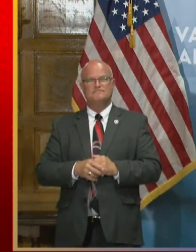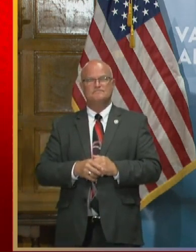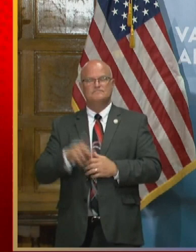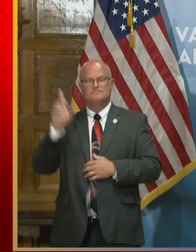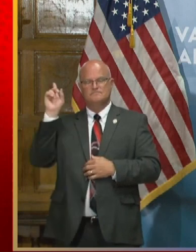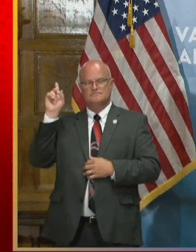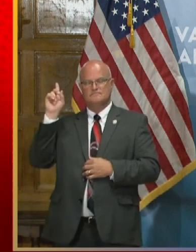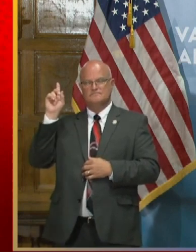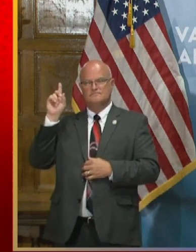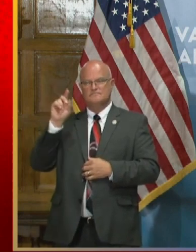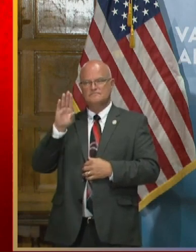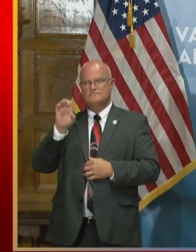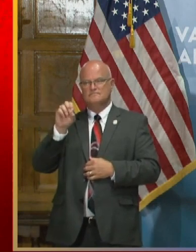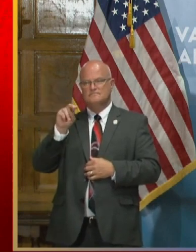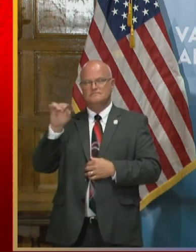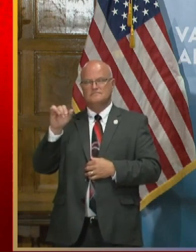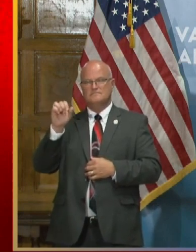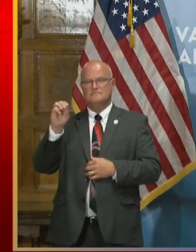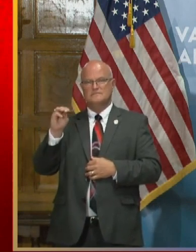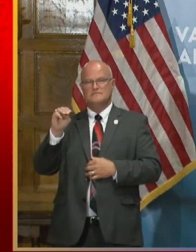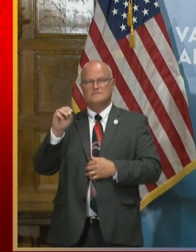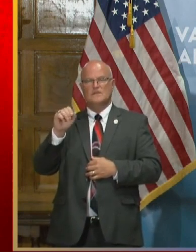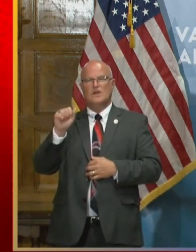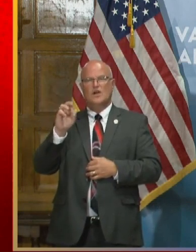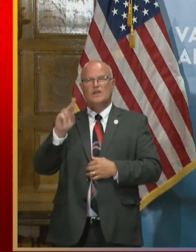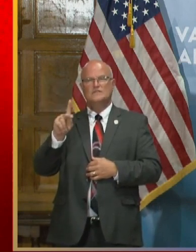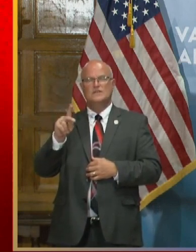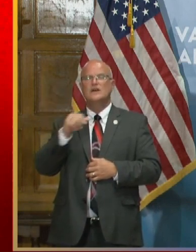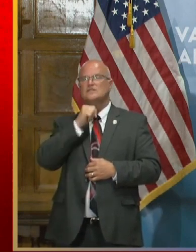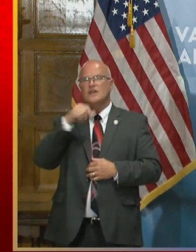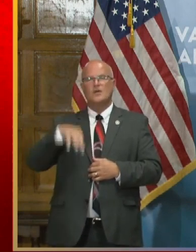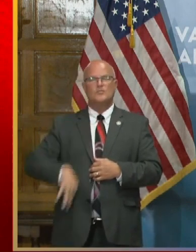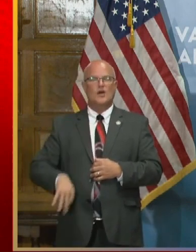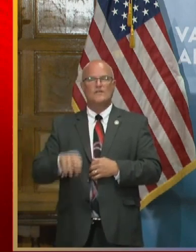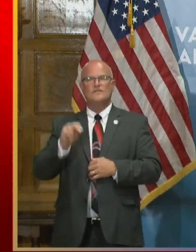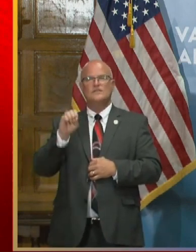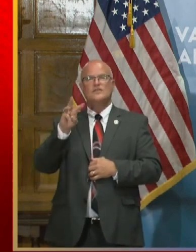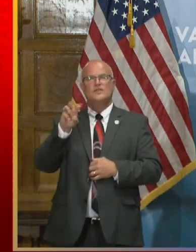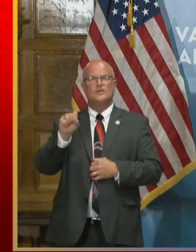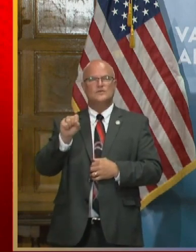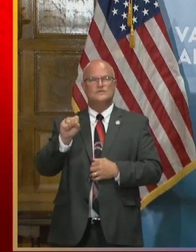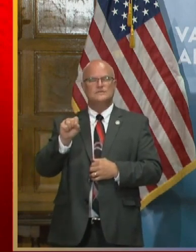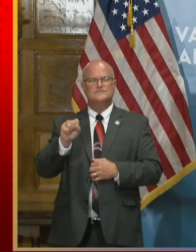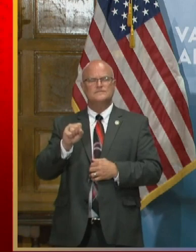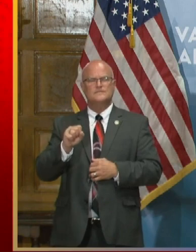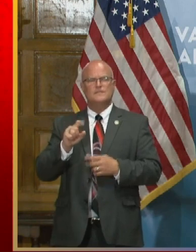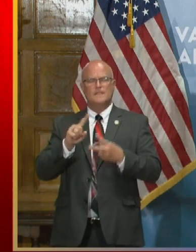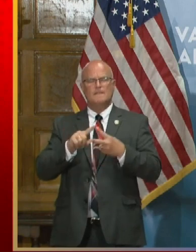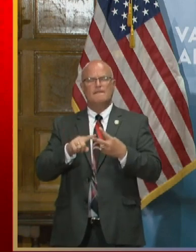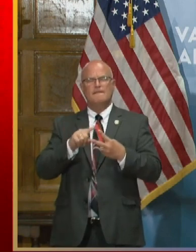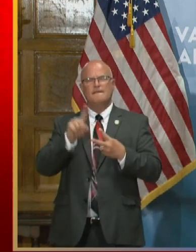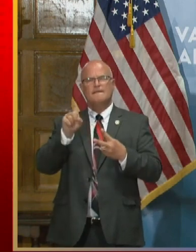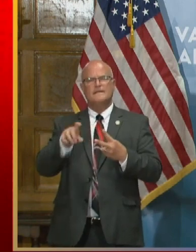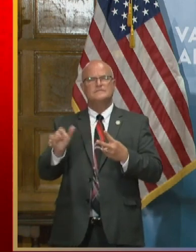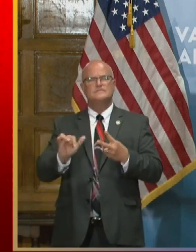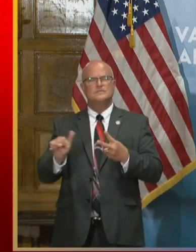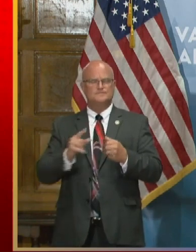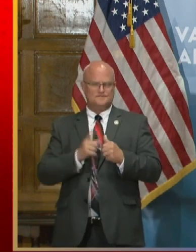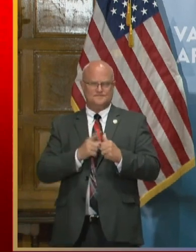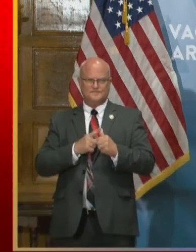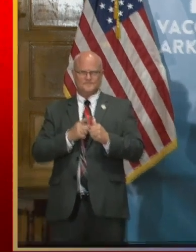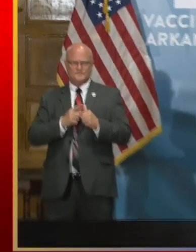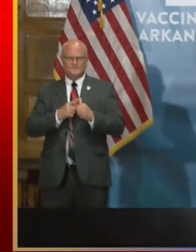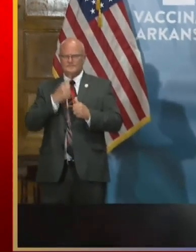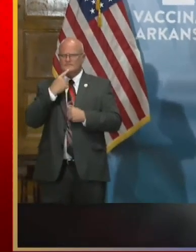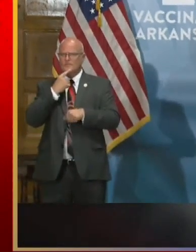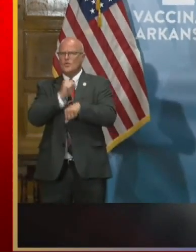Governor, this is Benjamin Hardy with the Arkansas Nonprofit News Network. I have two questions, actually. First, when